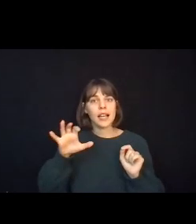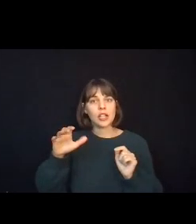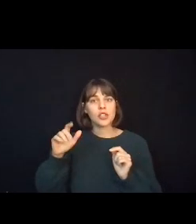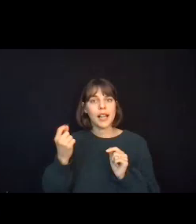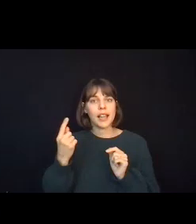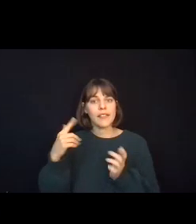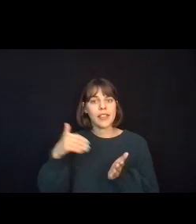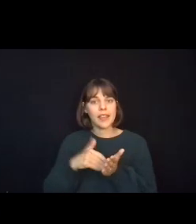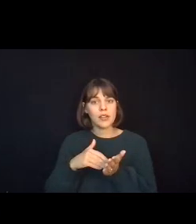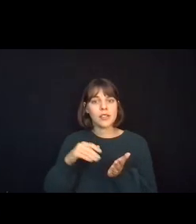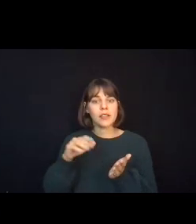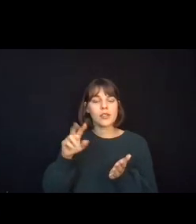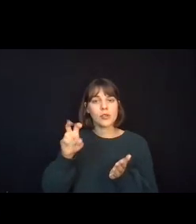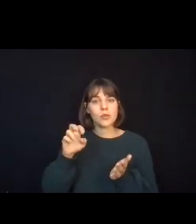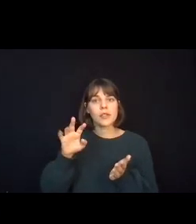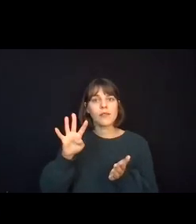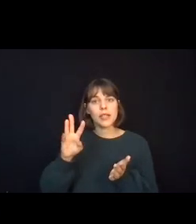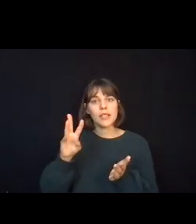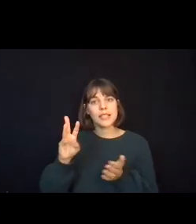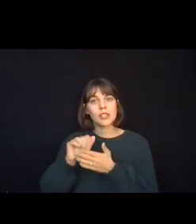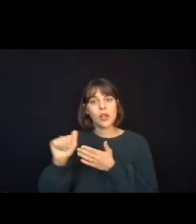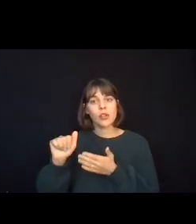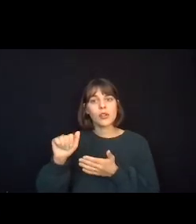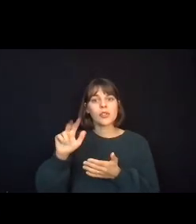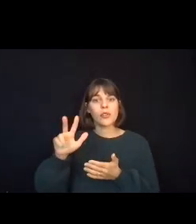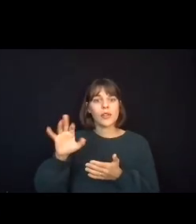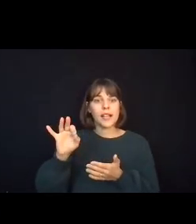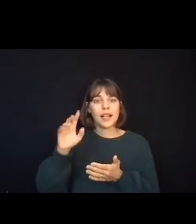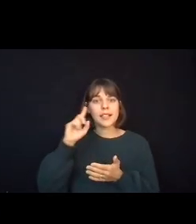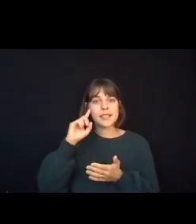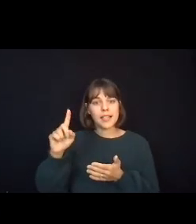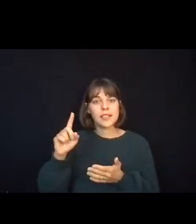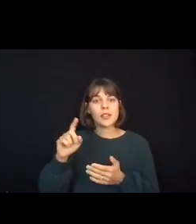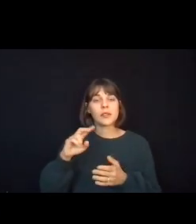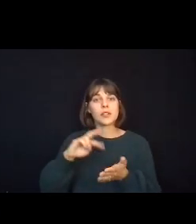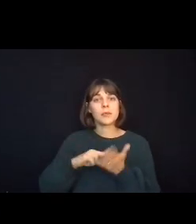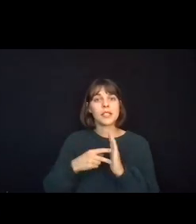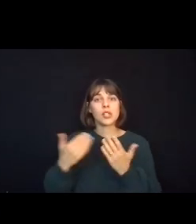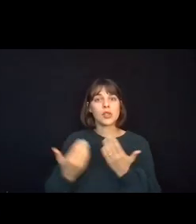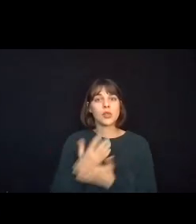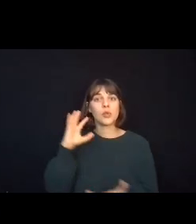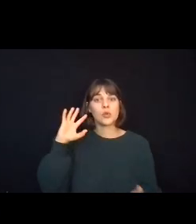$911,246.39, which would bring the new total not to exceed to